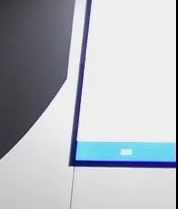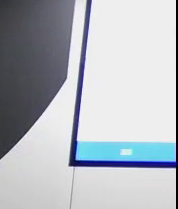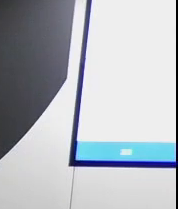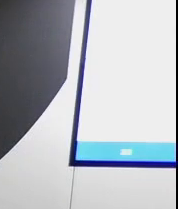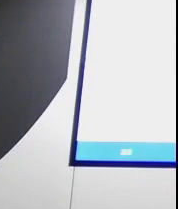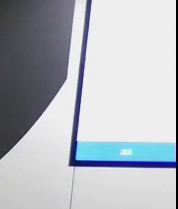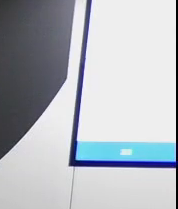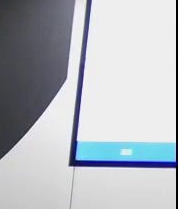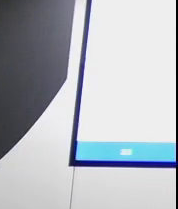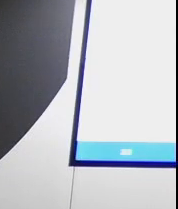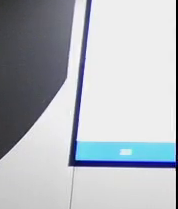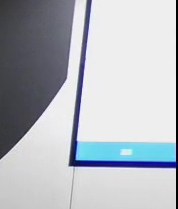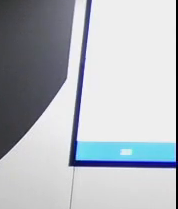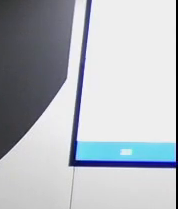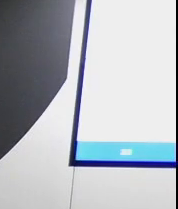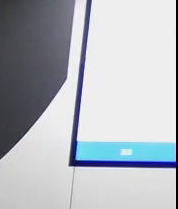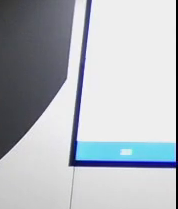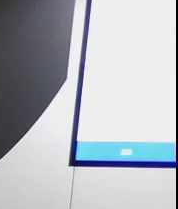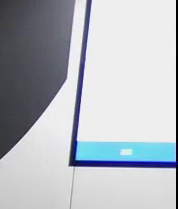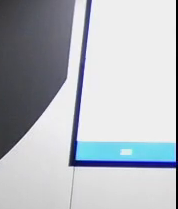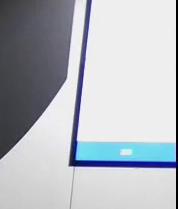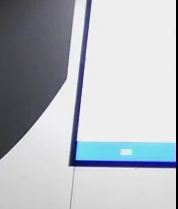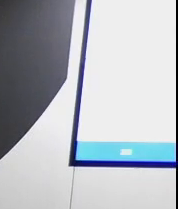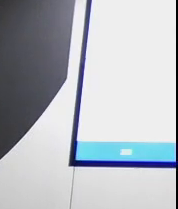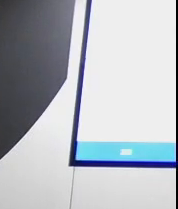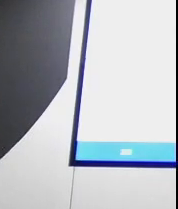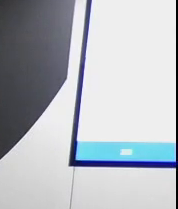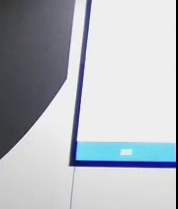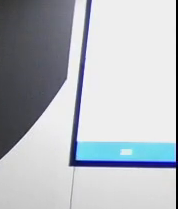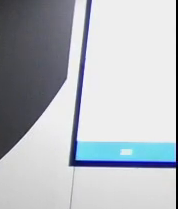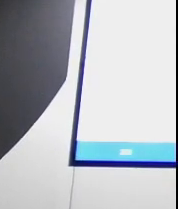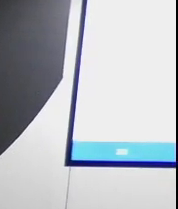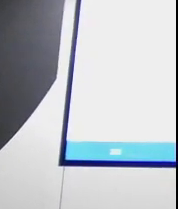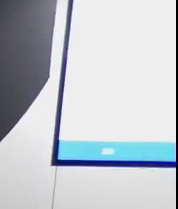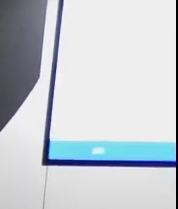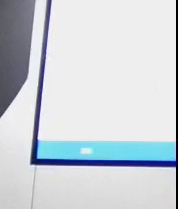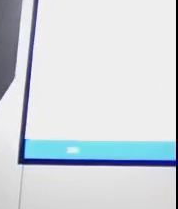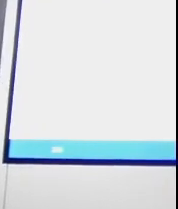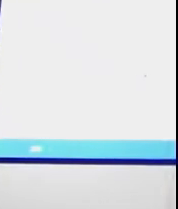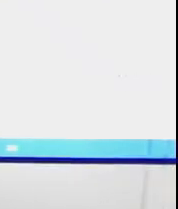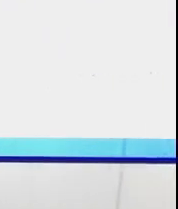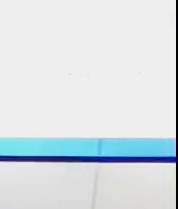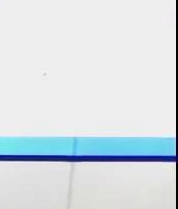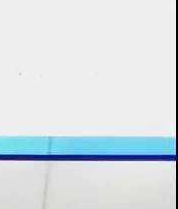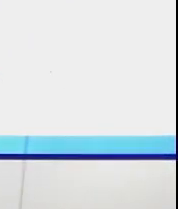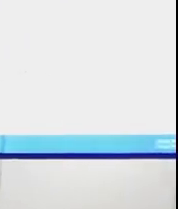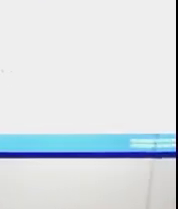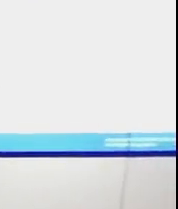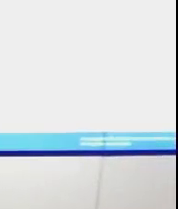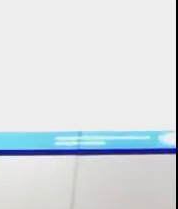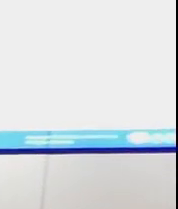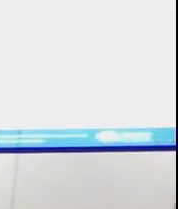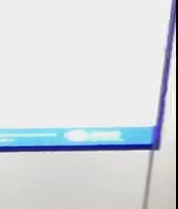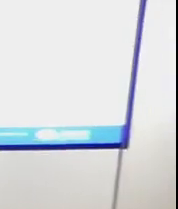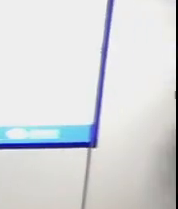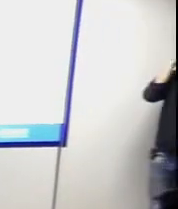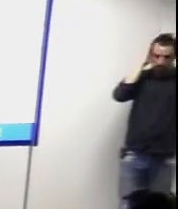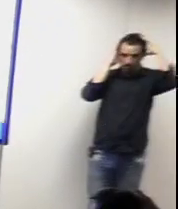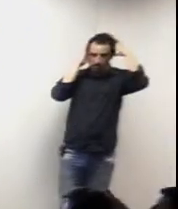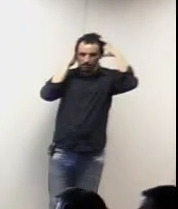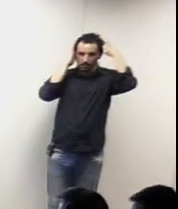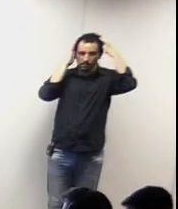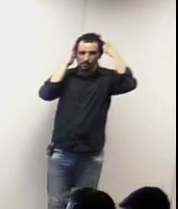if this decreases, it ultimately will lead to less of the same. So it continues to move in the same direction it started in when